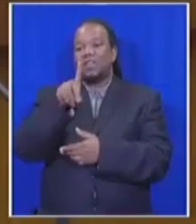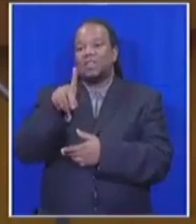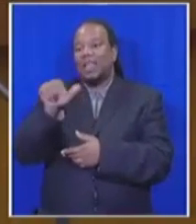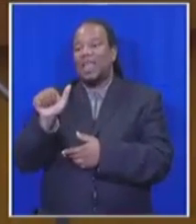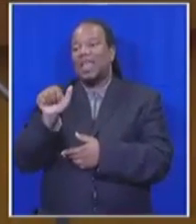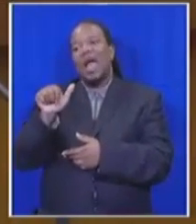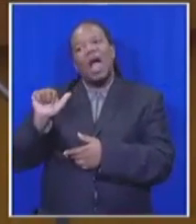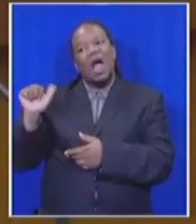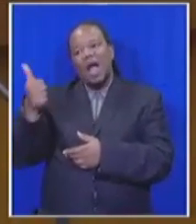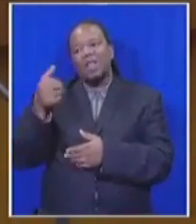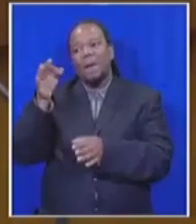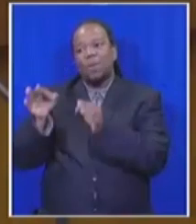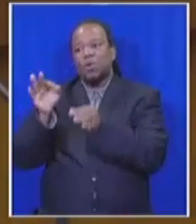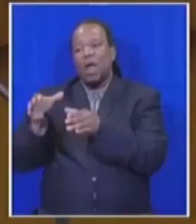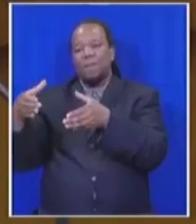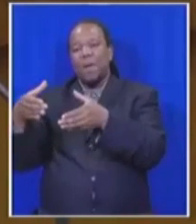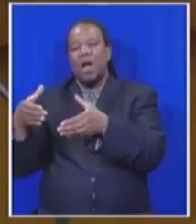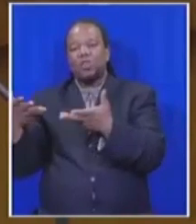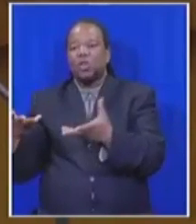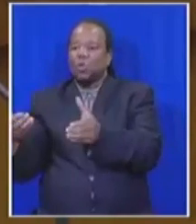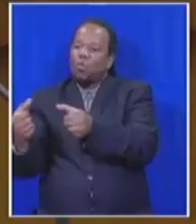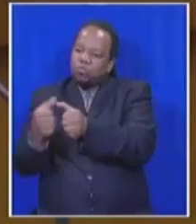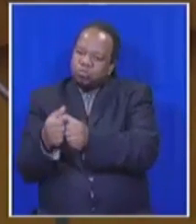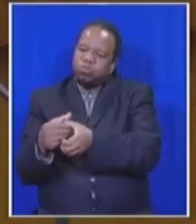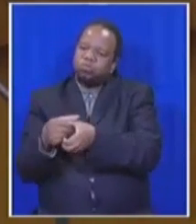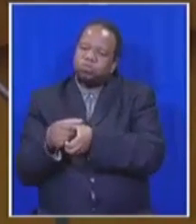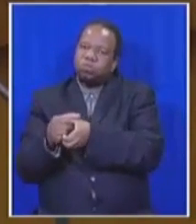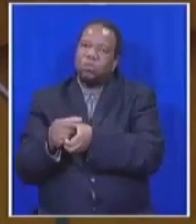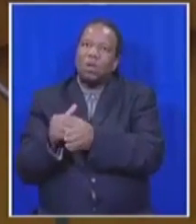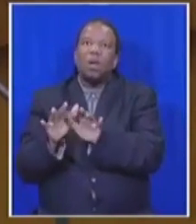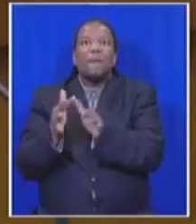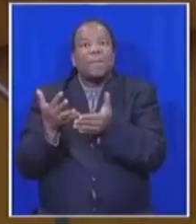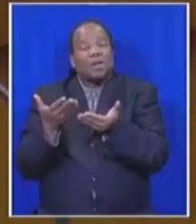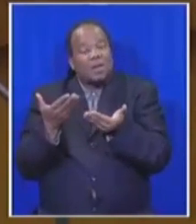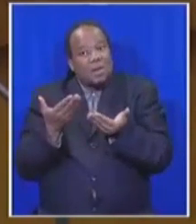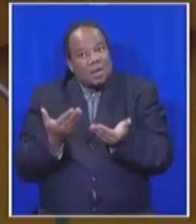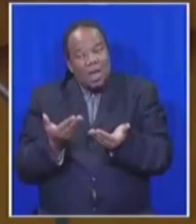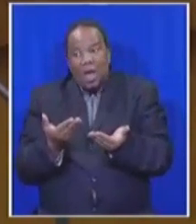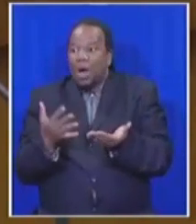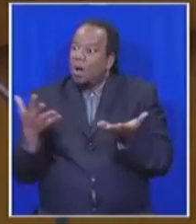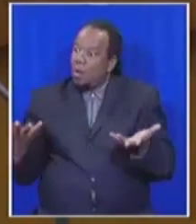parties unseating this glorious movement of our people from governing these metros.